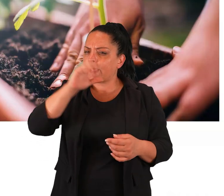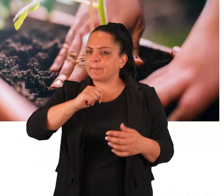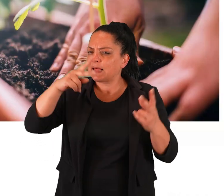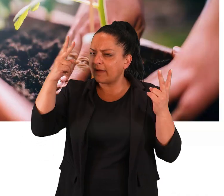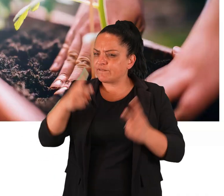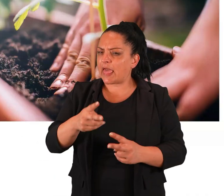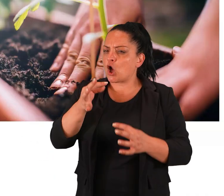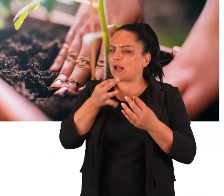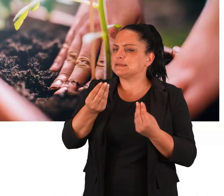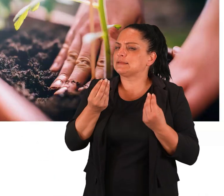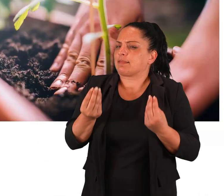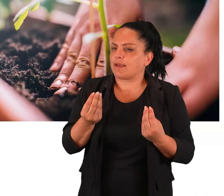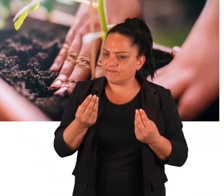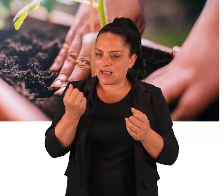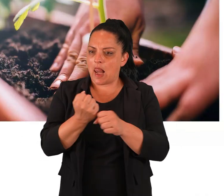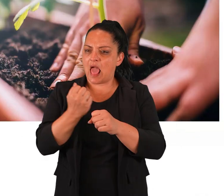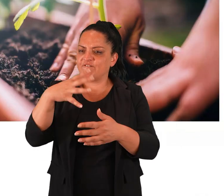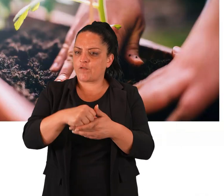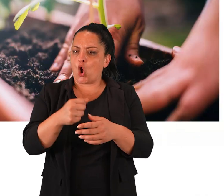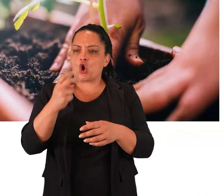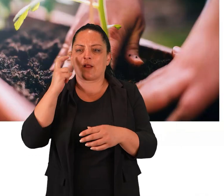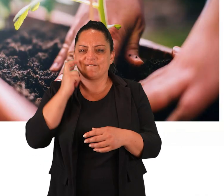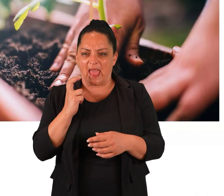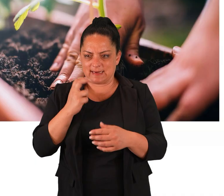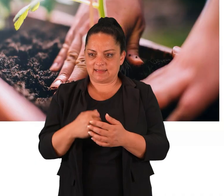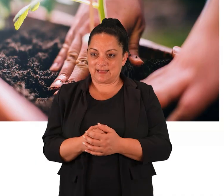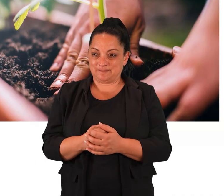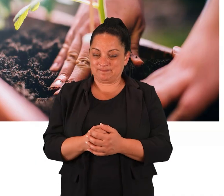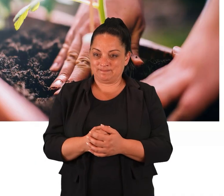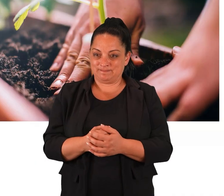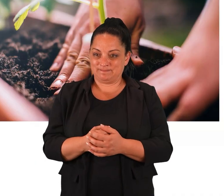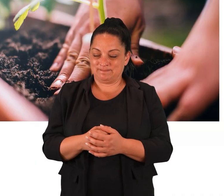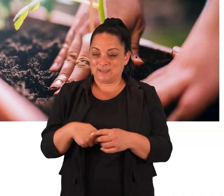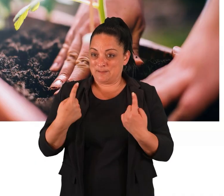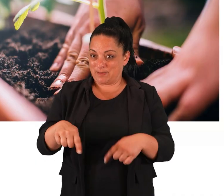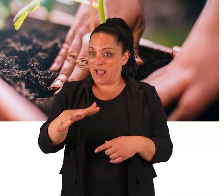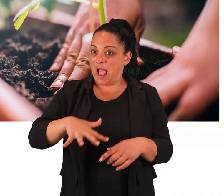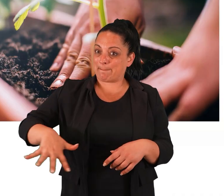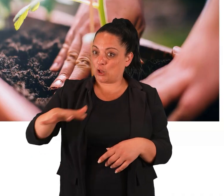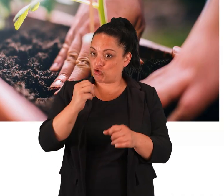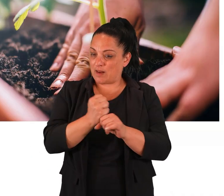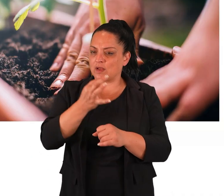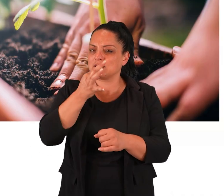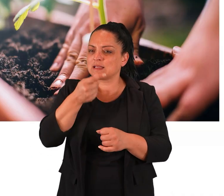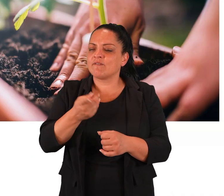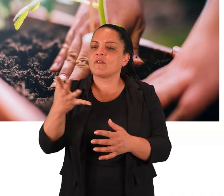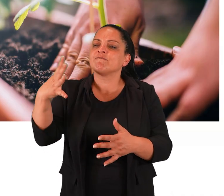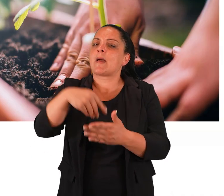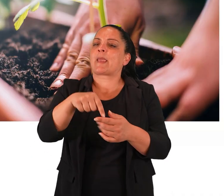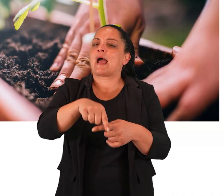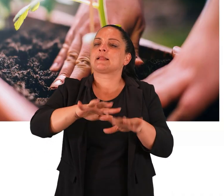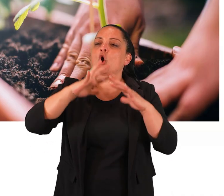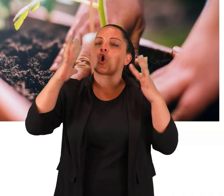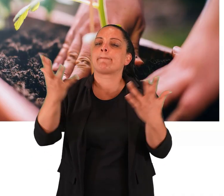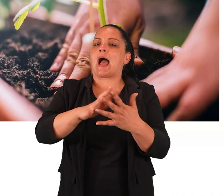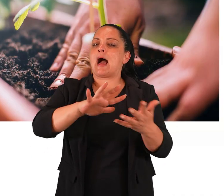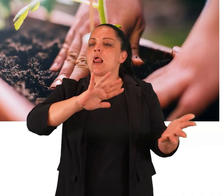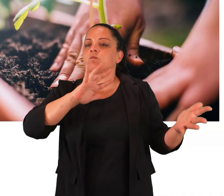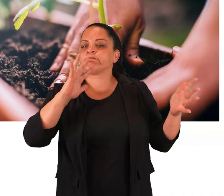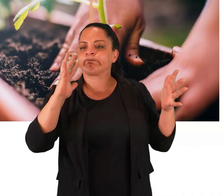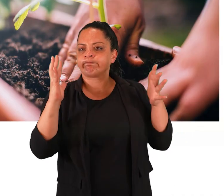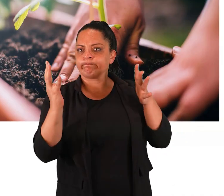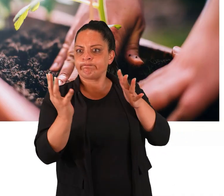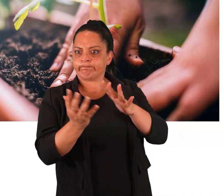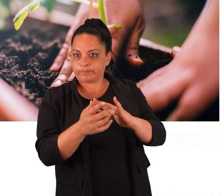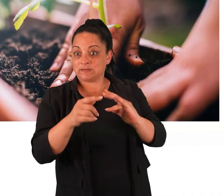working in green jobs actually means. Working in this field means being part of the global transition towards